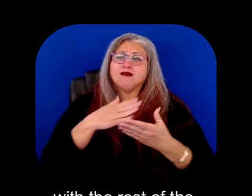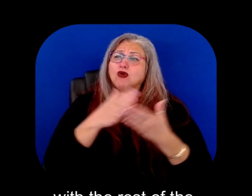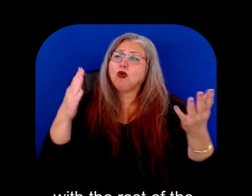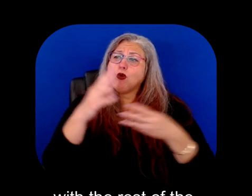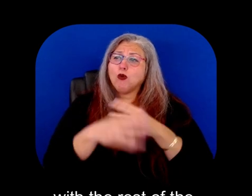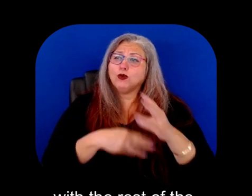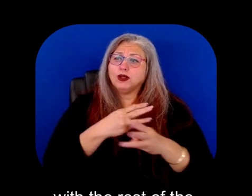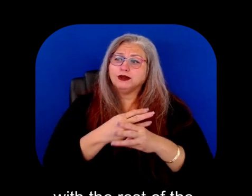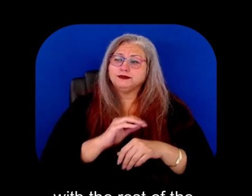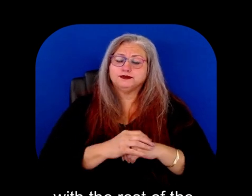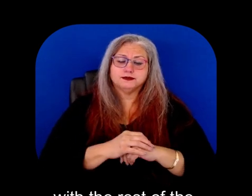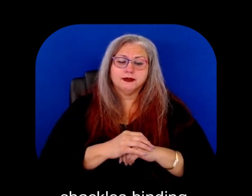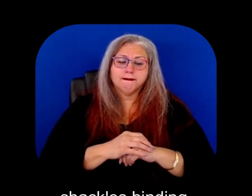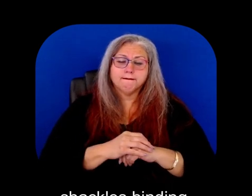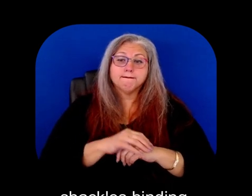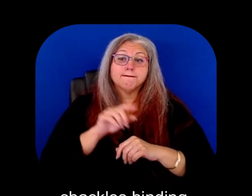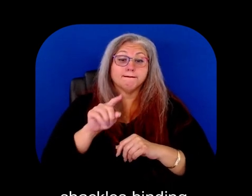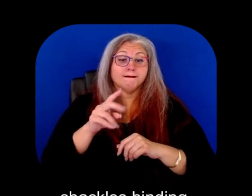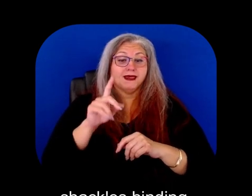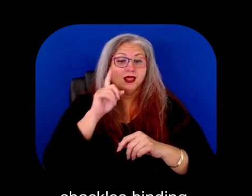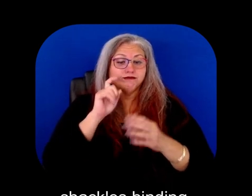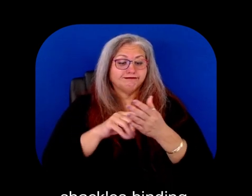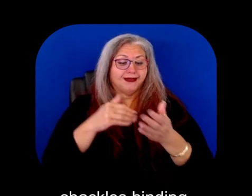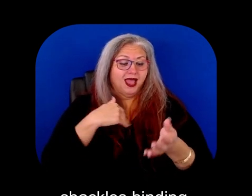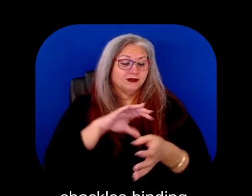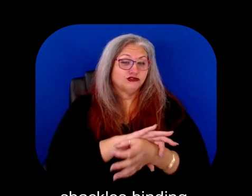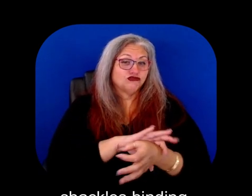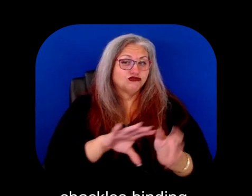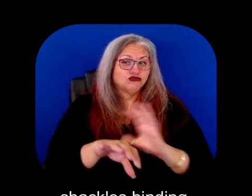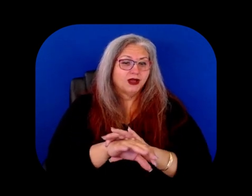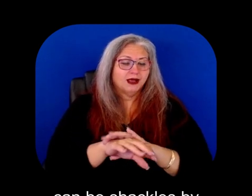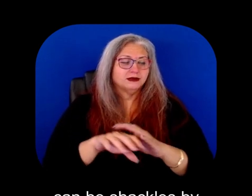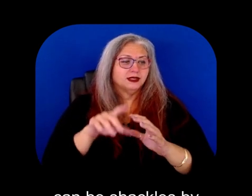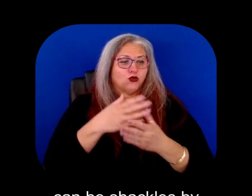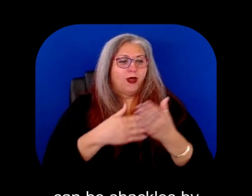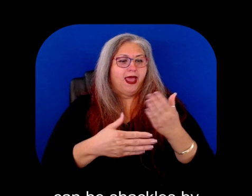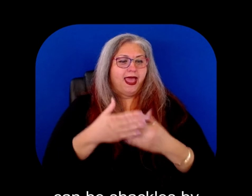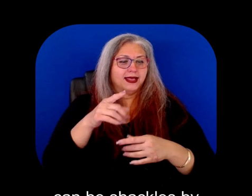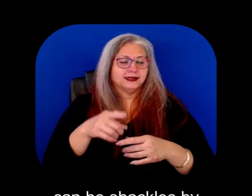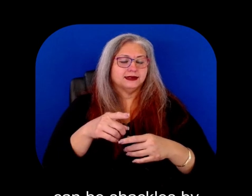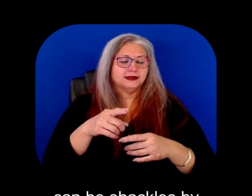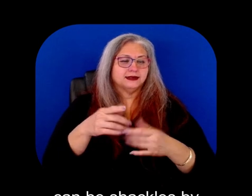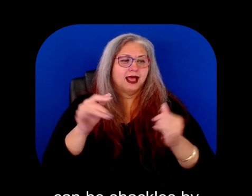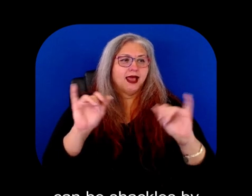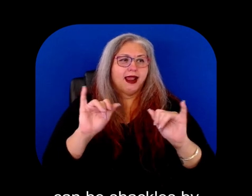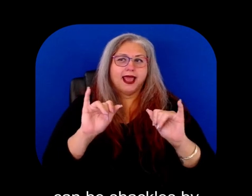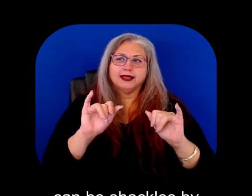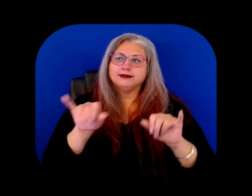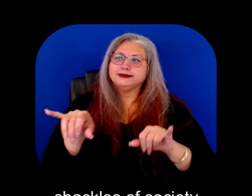world. And these shackles binding her hands can be shackles